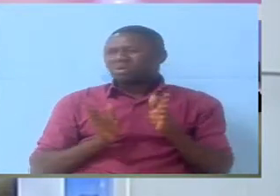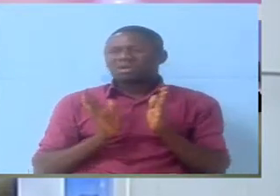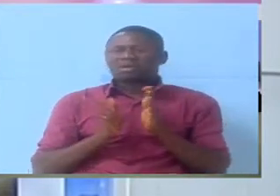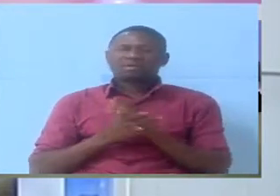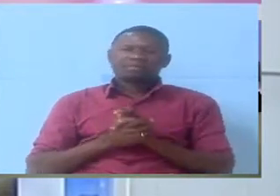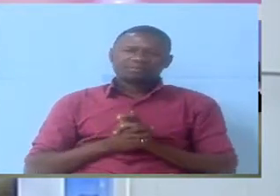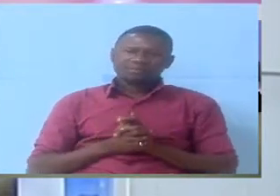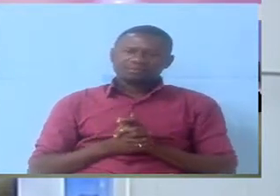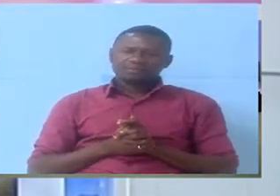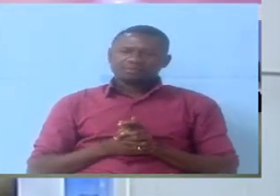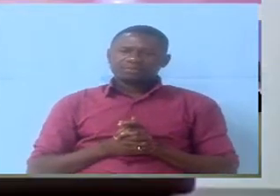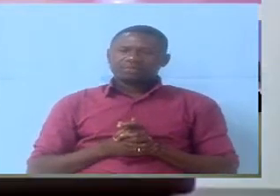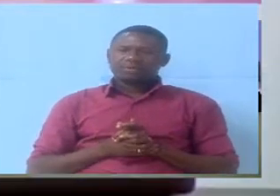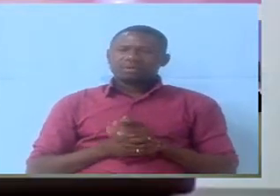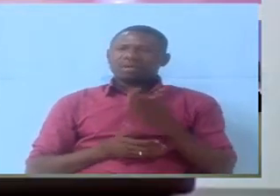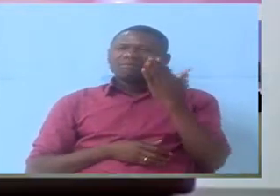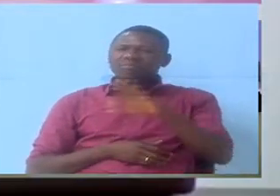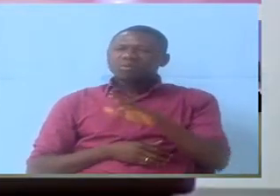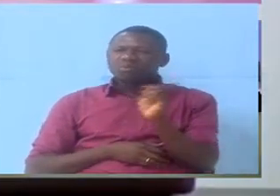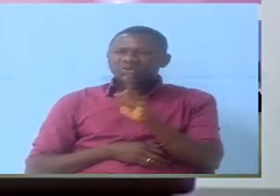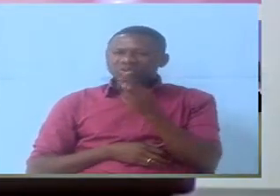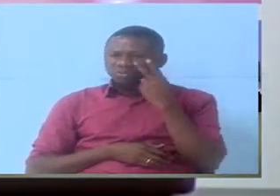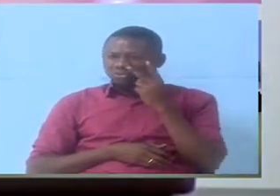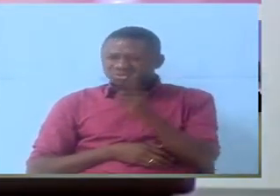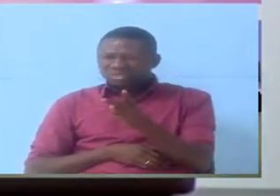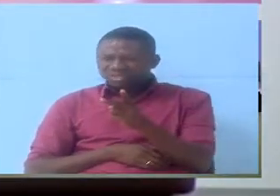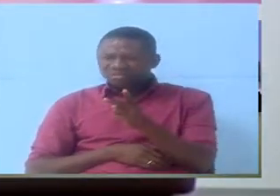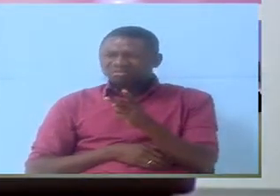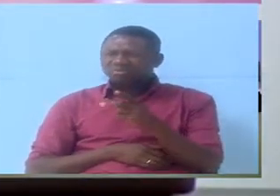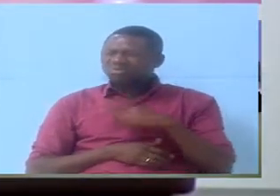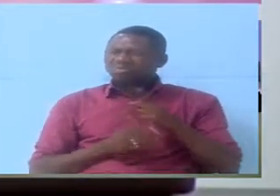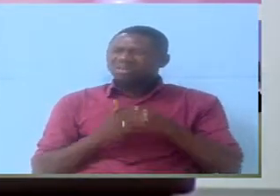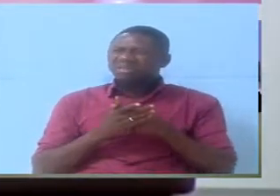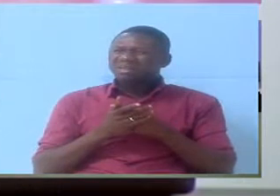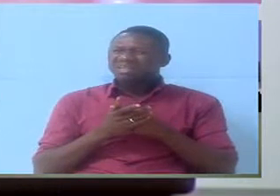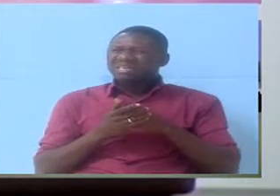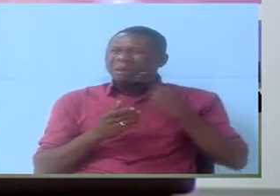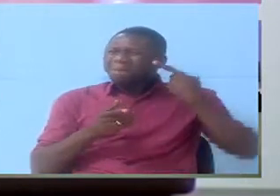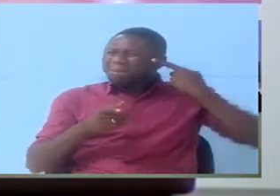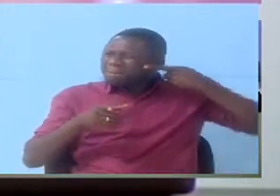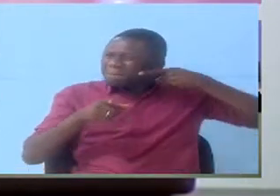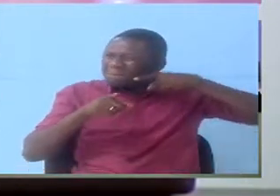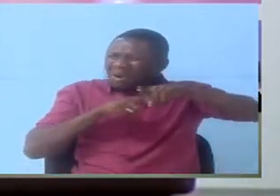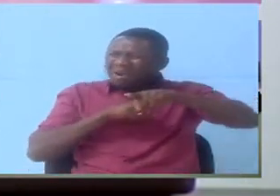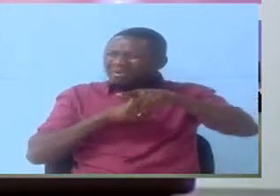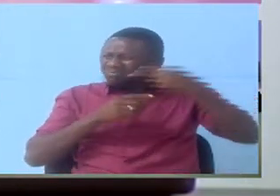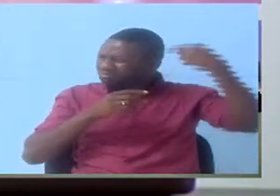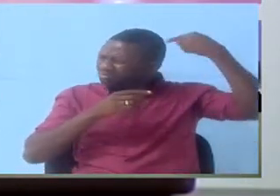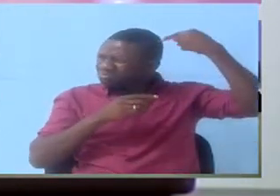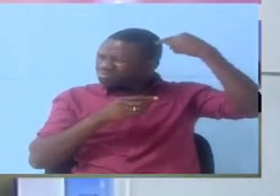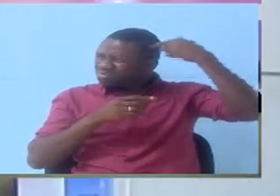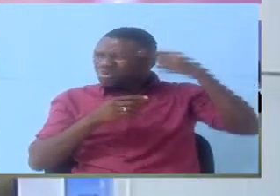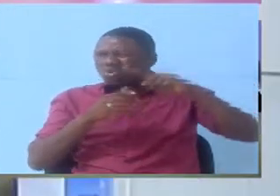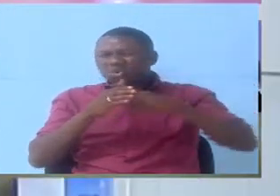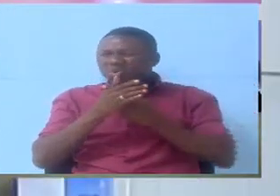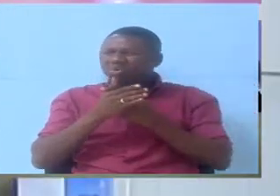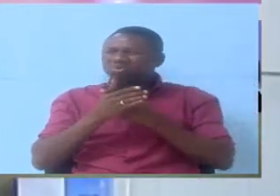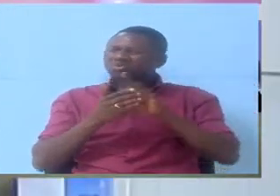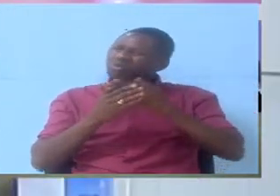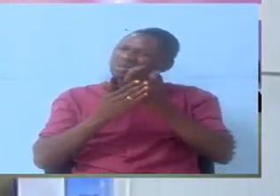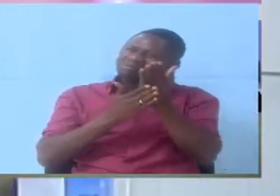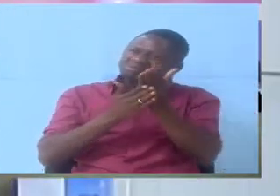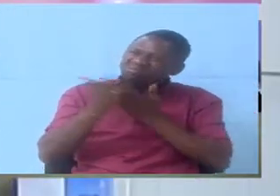From what you saw, was it by a sharp object or a blunt object?